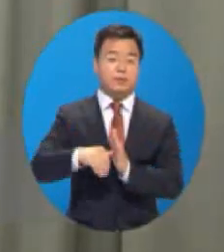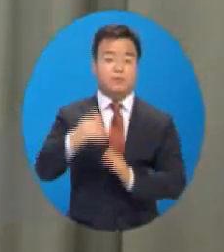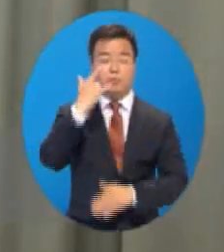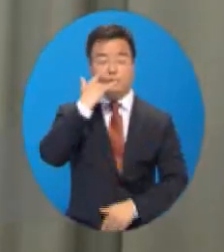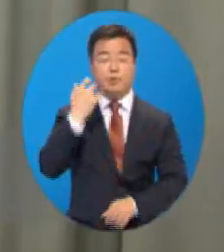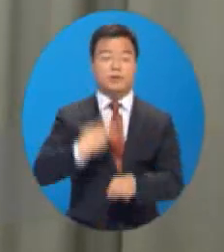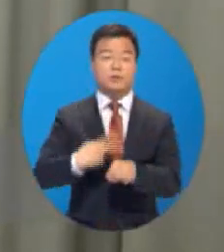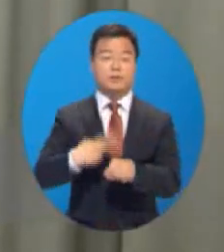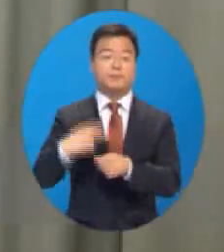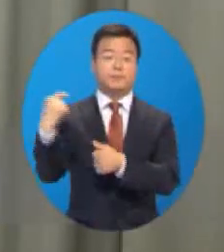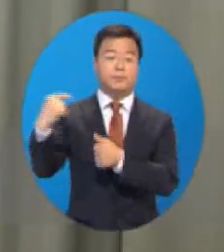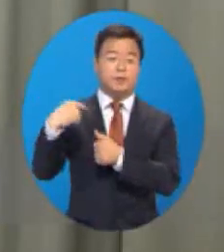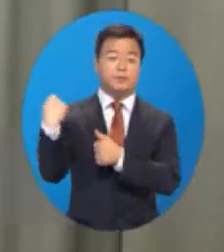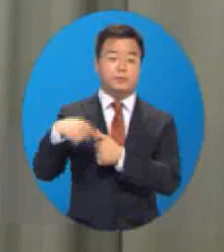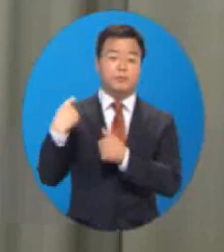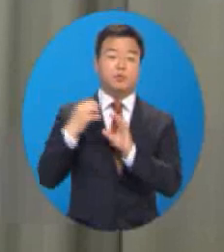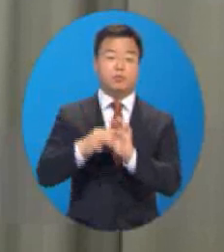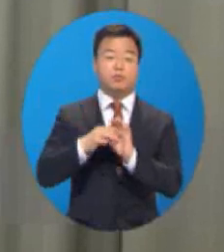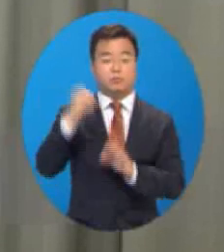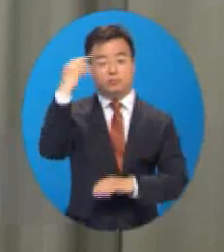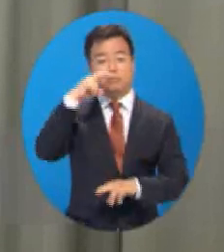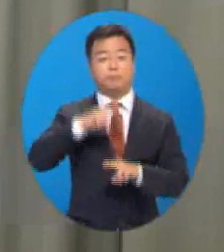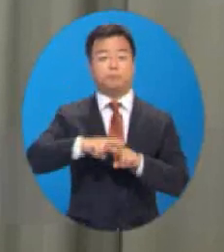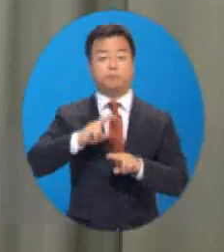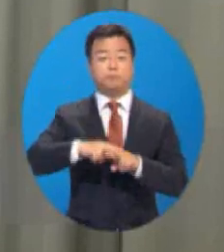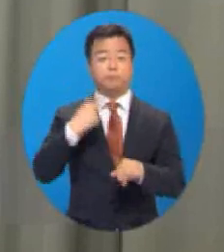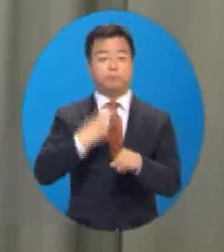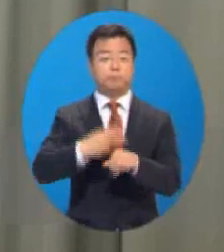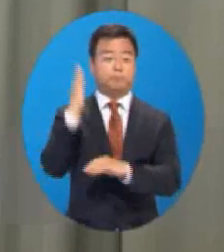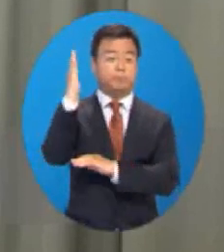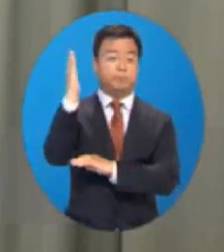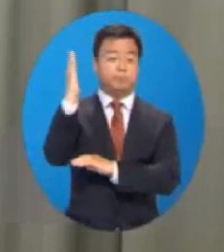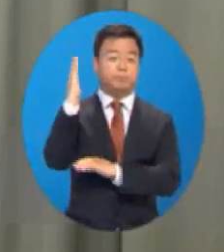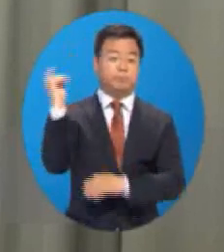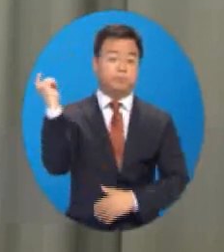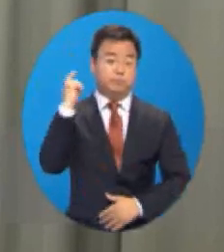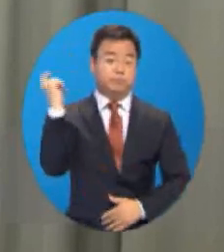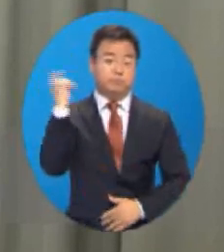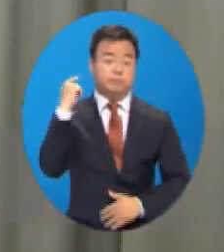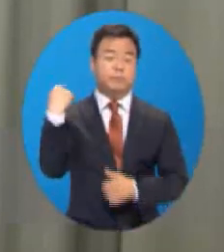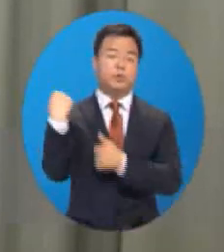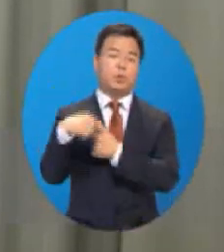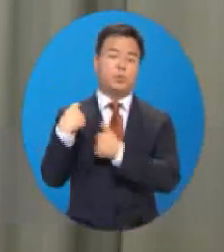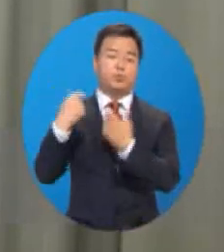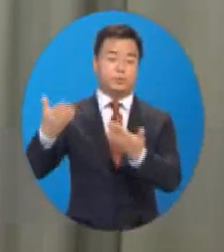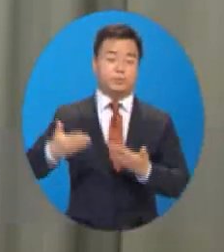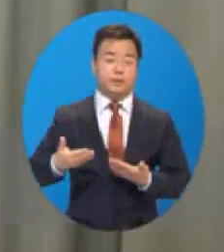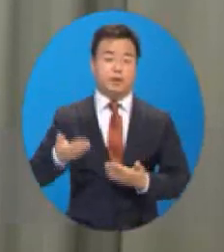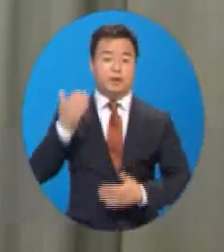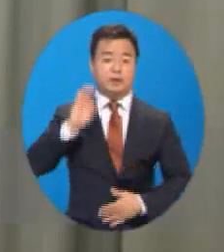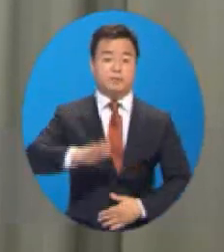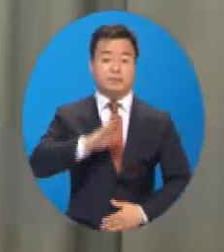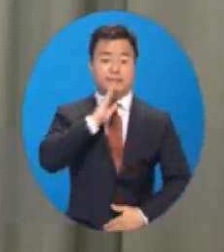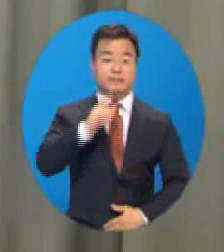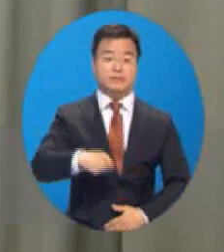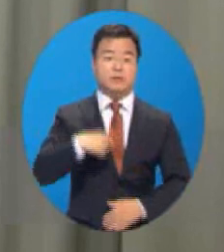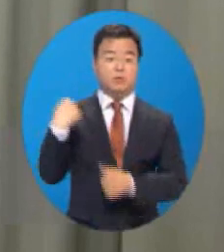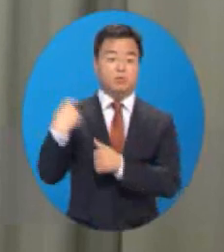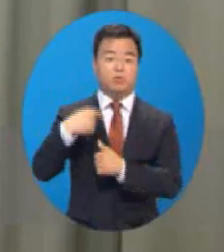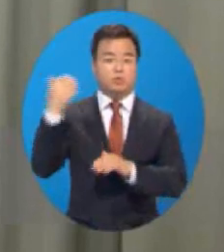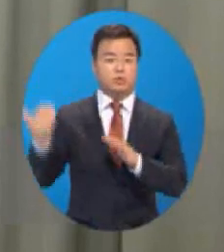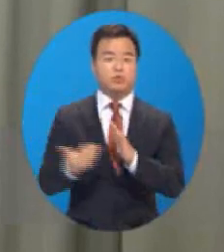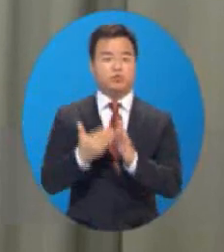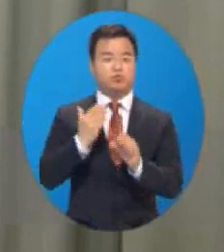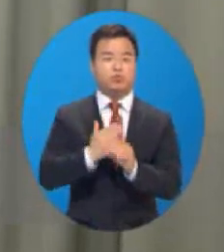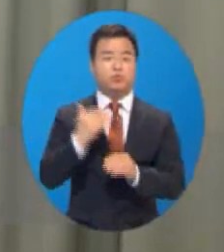of I just had to sit there and listen because my parents and teachers told me so. But nobody knew about how my brain and